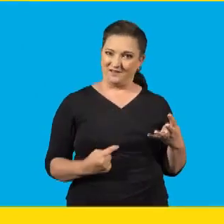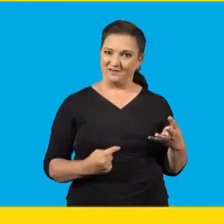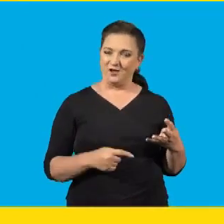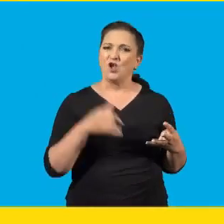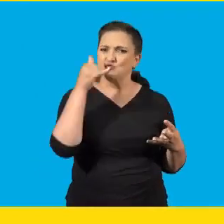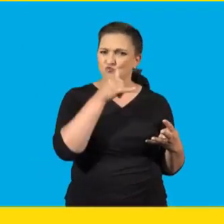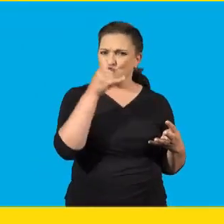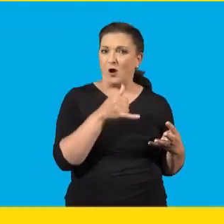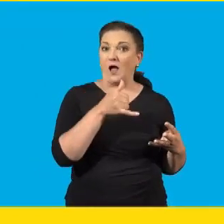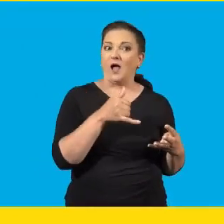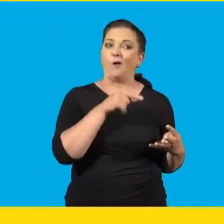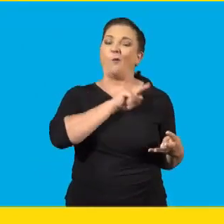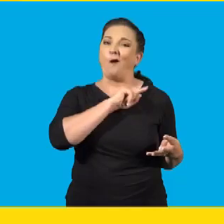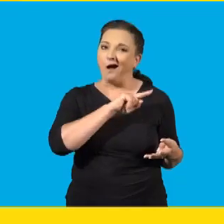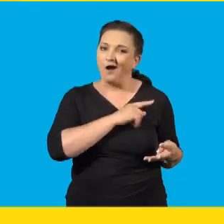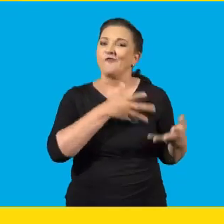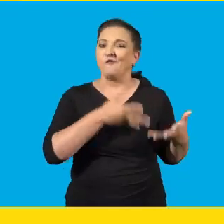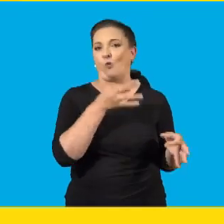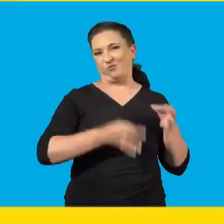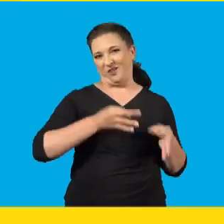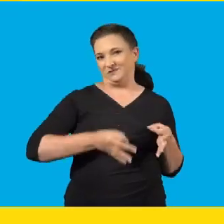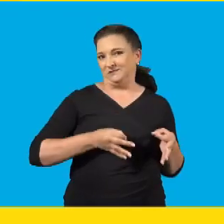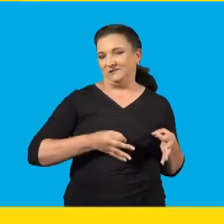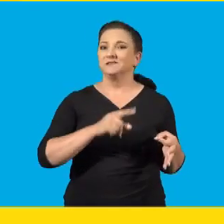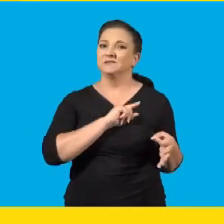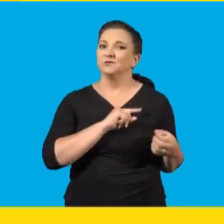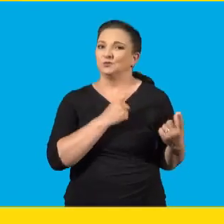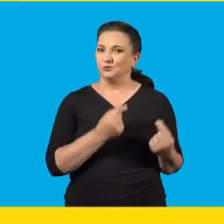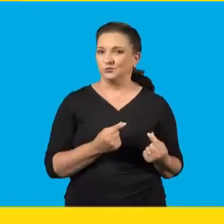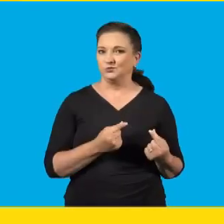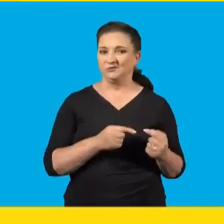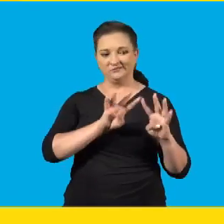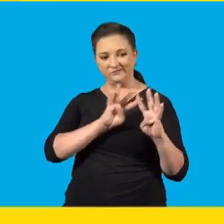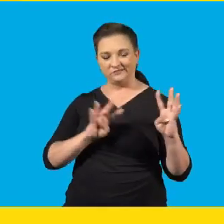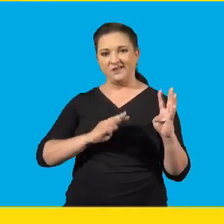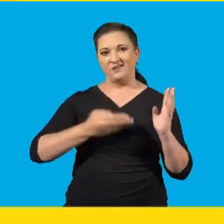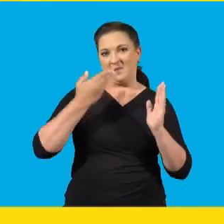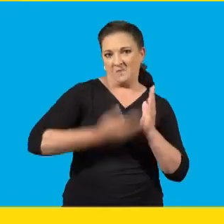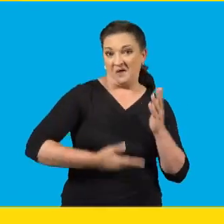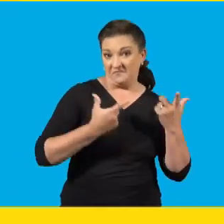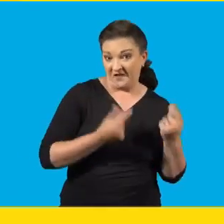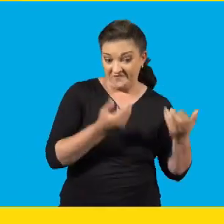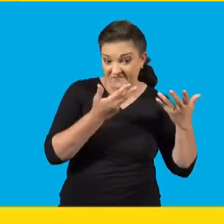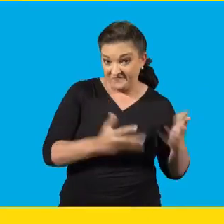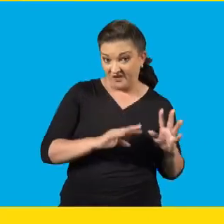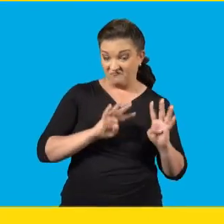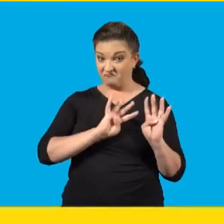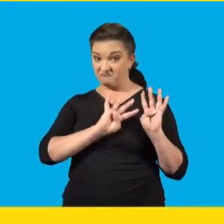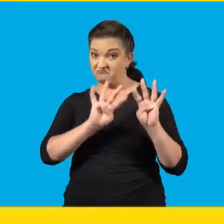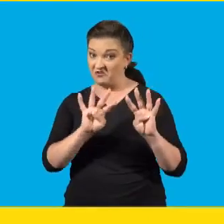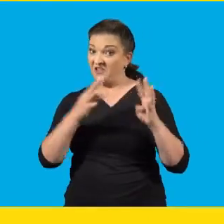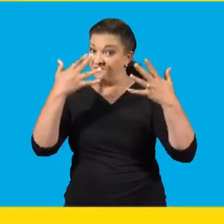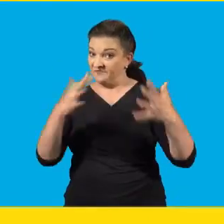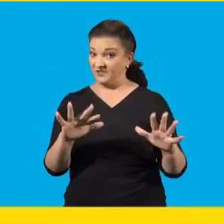the crimes were politically motivated. So the expectation was that if the perpetrators have done that, they've come